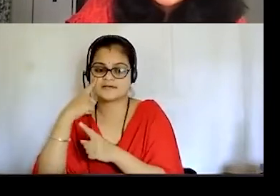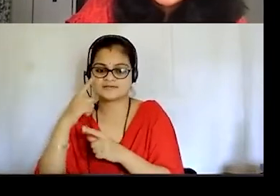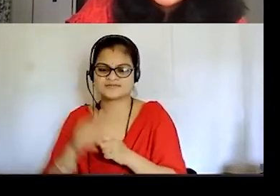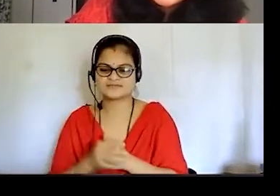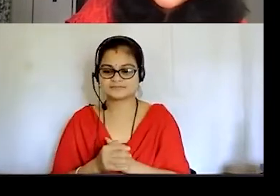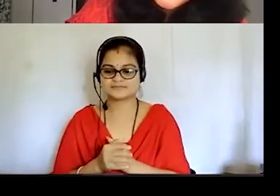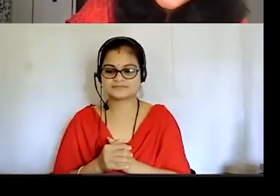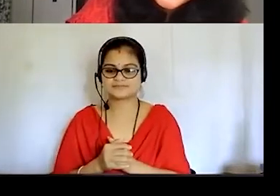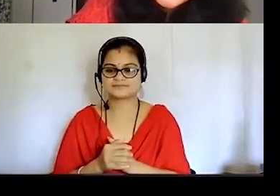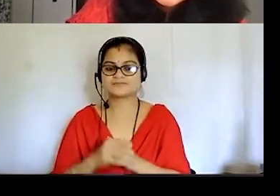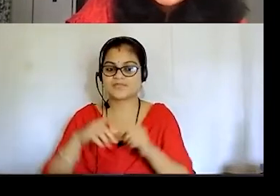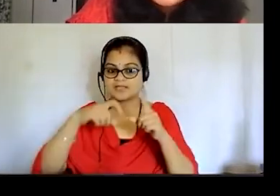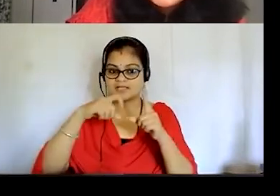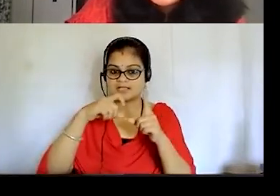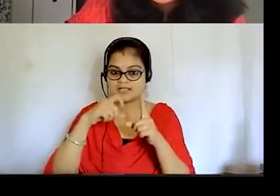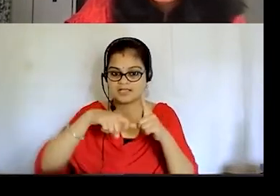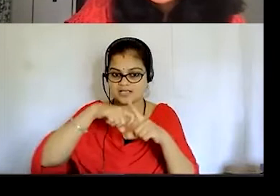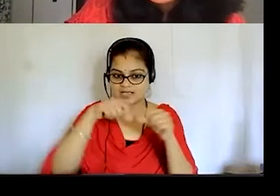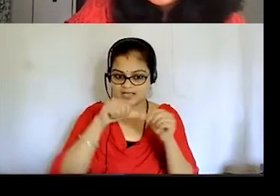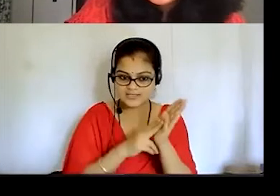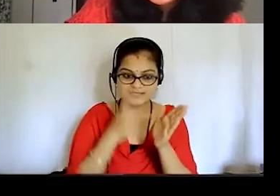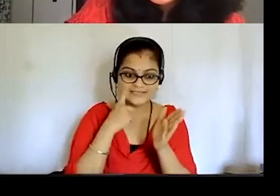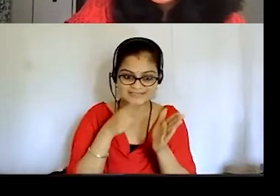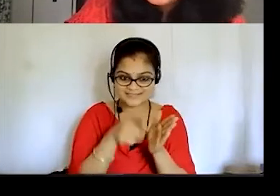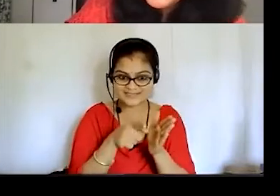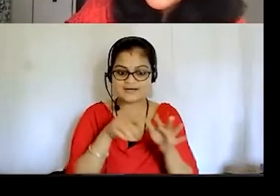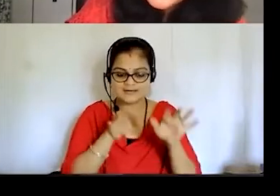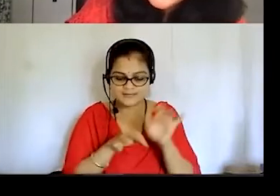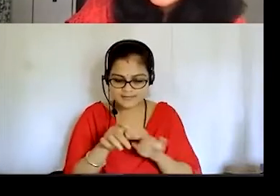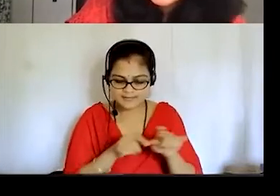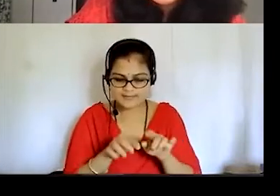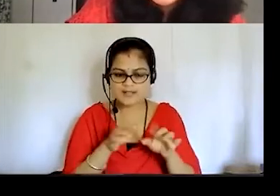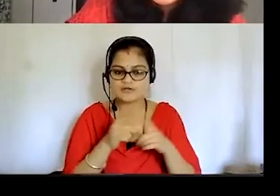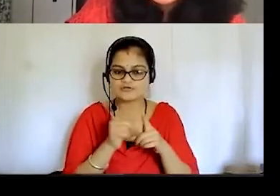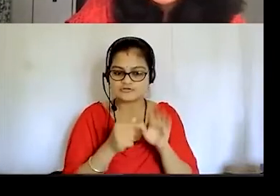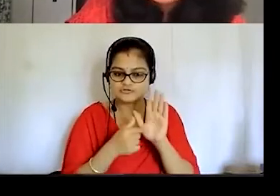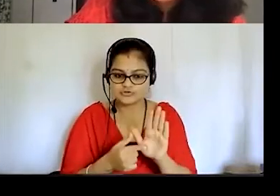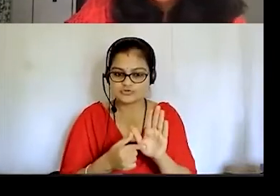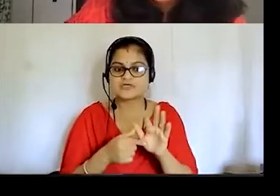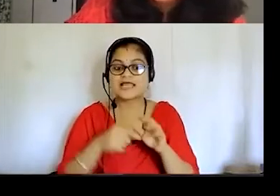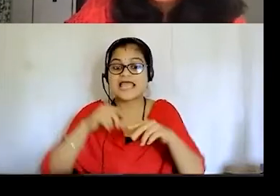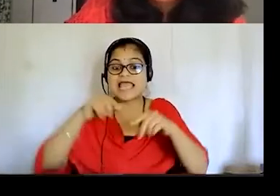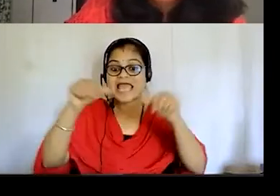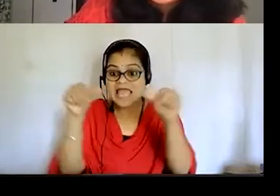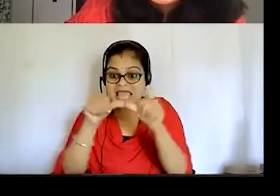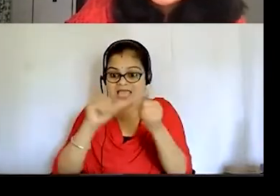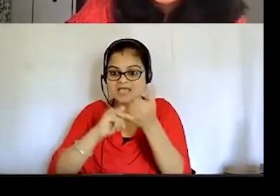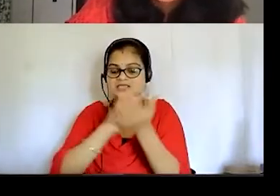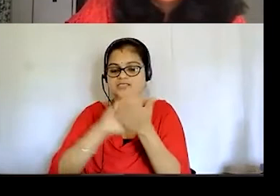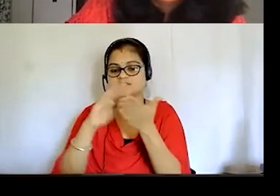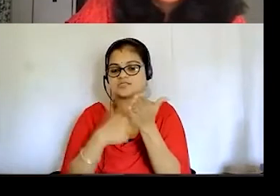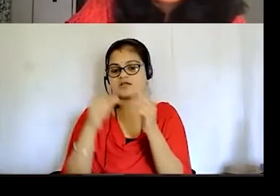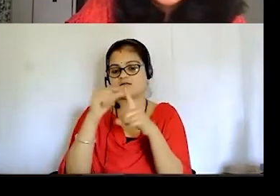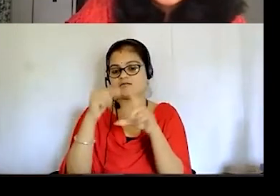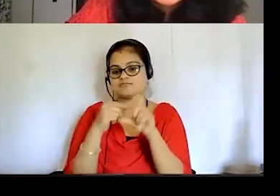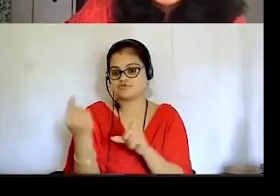singing. Kanish, dipping into the pitch palette, deploys an A-sharp scale to infuse brightness to the